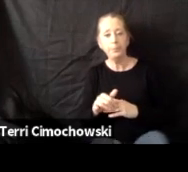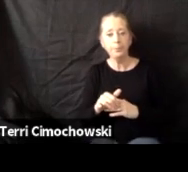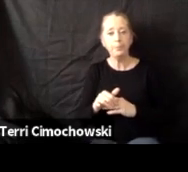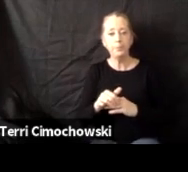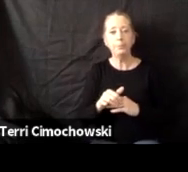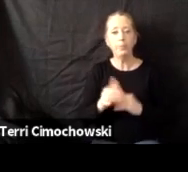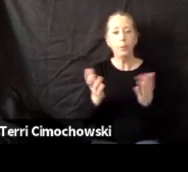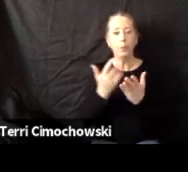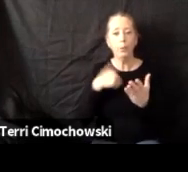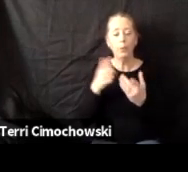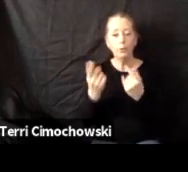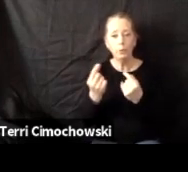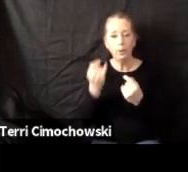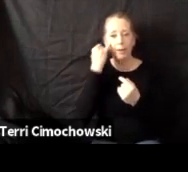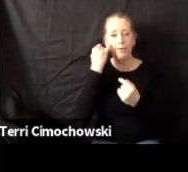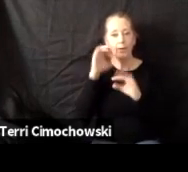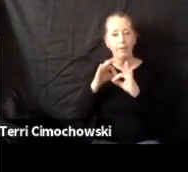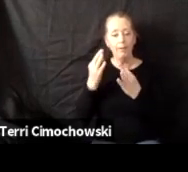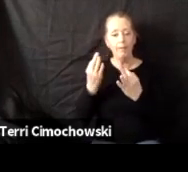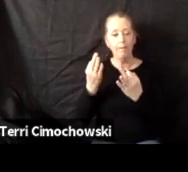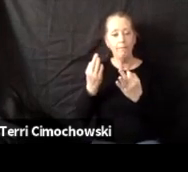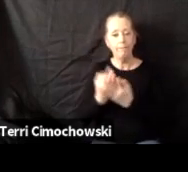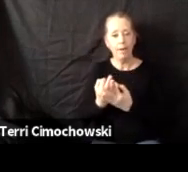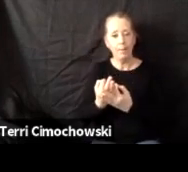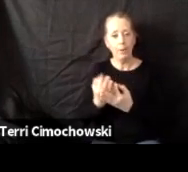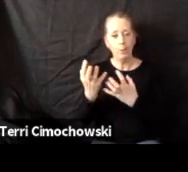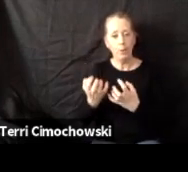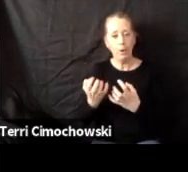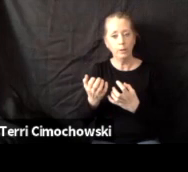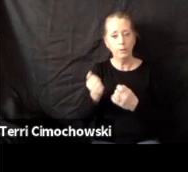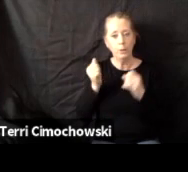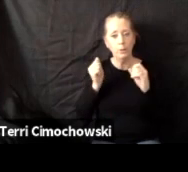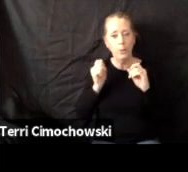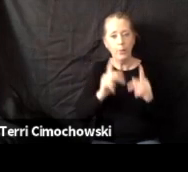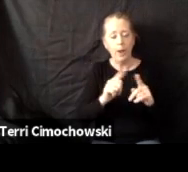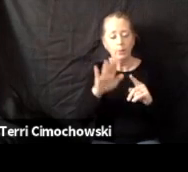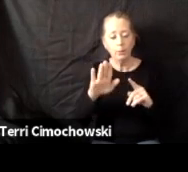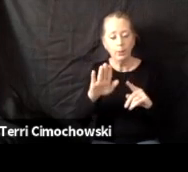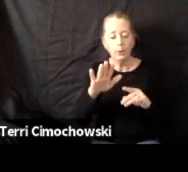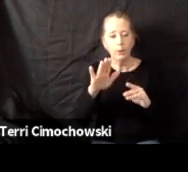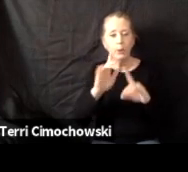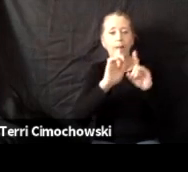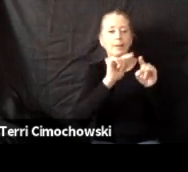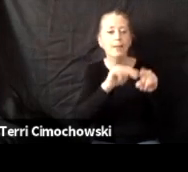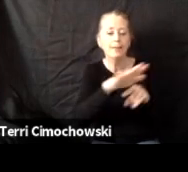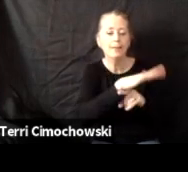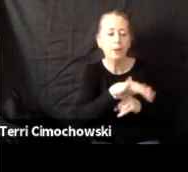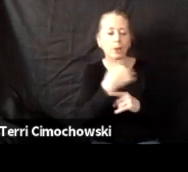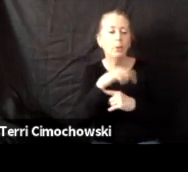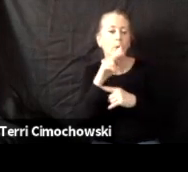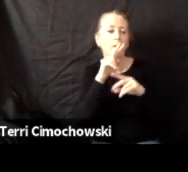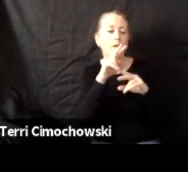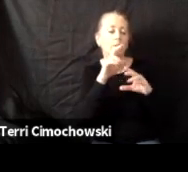what we're doing is if a family then wants to go back to their attendance area school, we're looking at